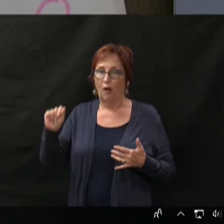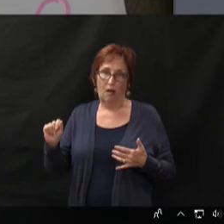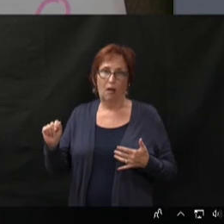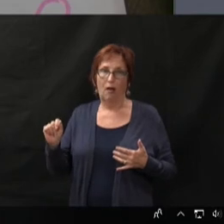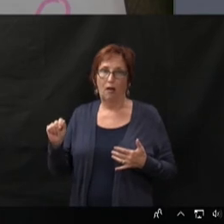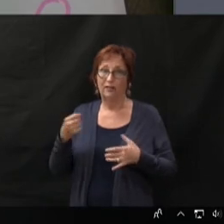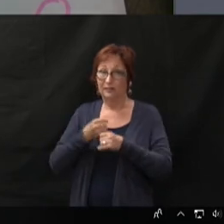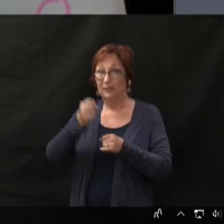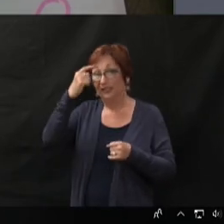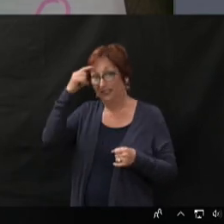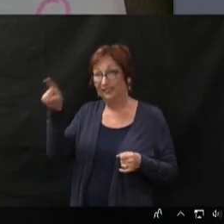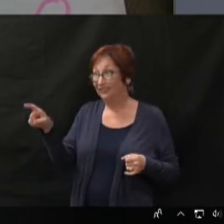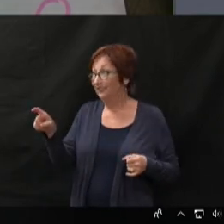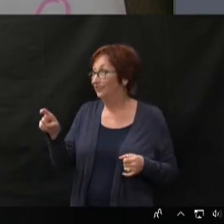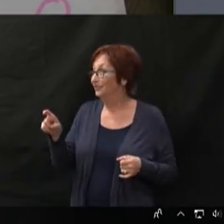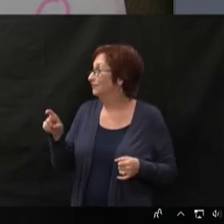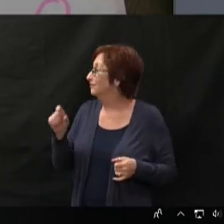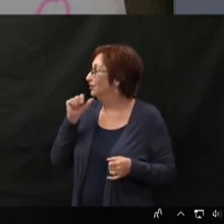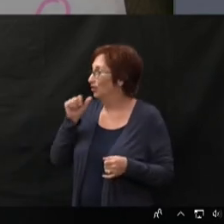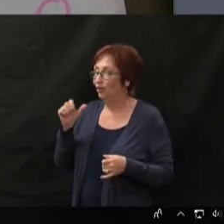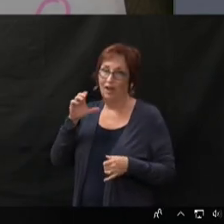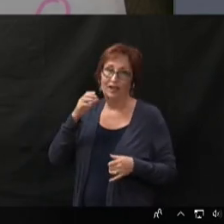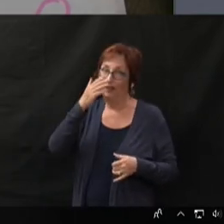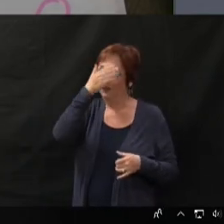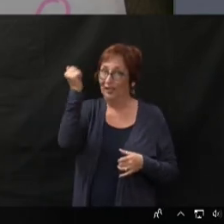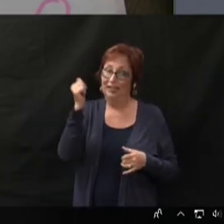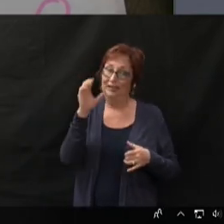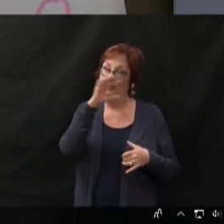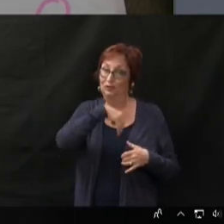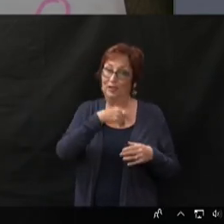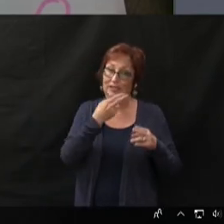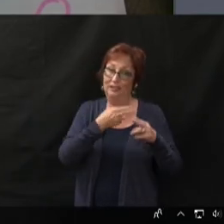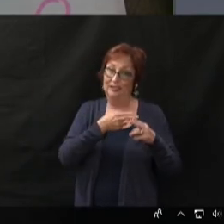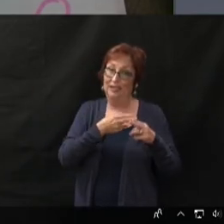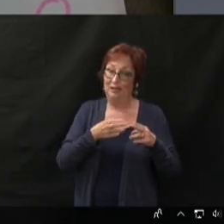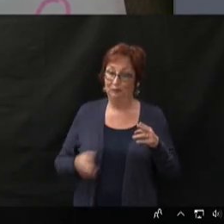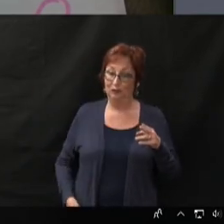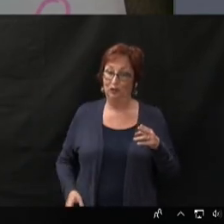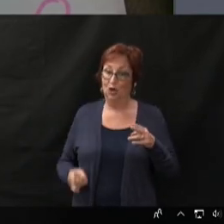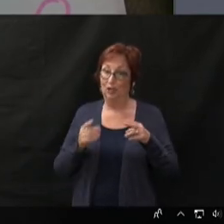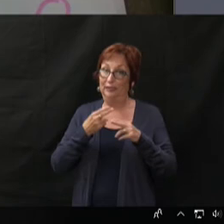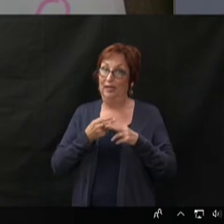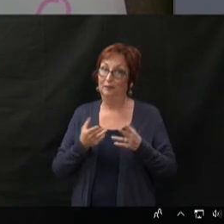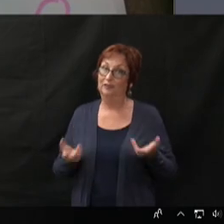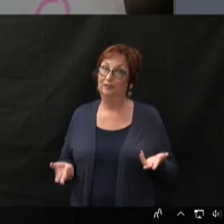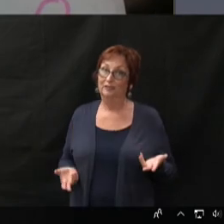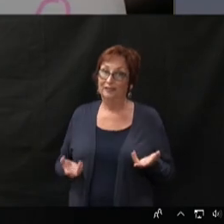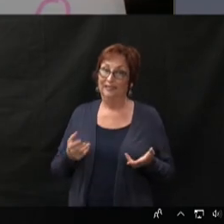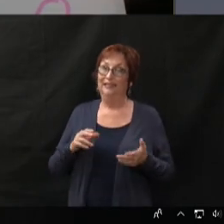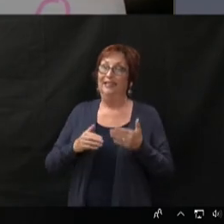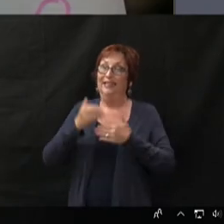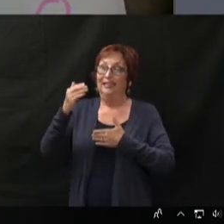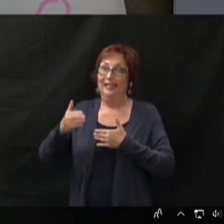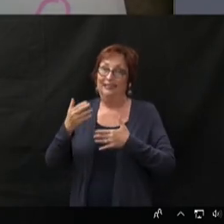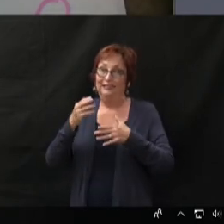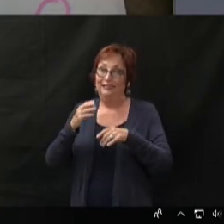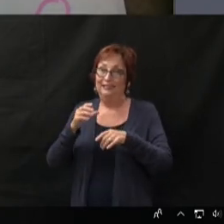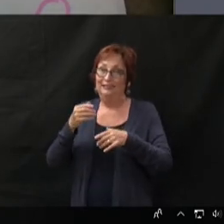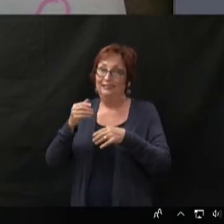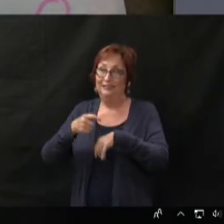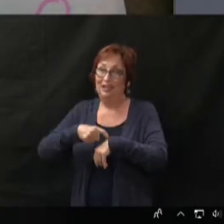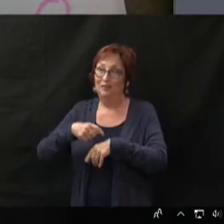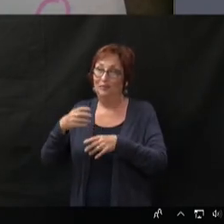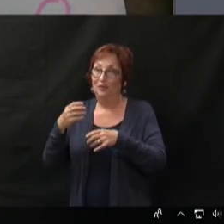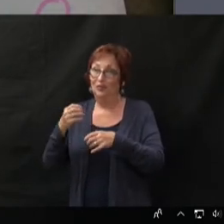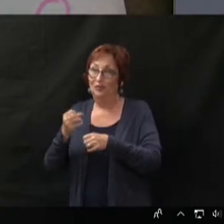You guys are not going to forget these strange names for dogs, are you? Next time you get a dog, you're going to think, well, maybe I'll call it Away.